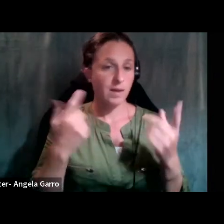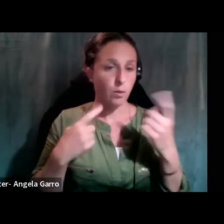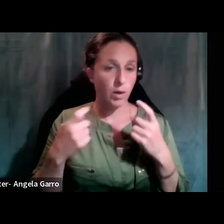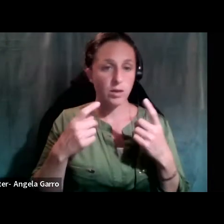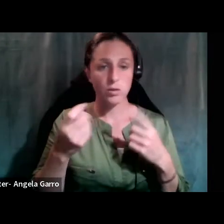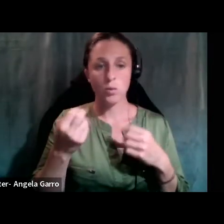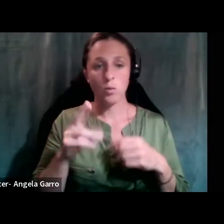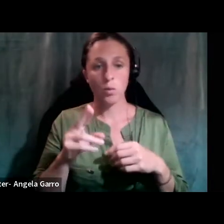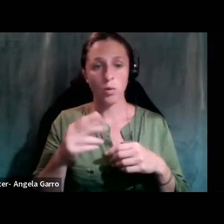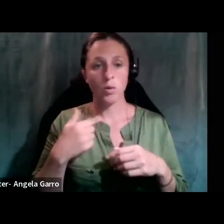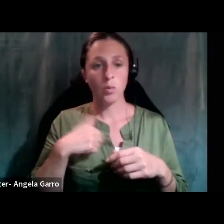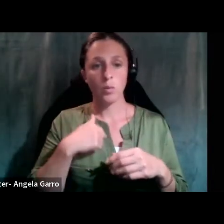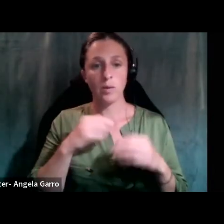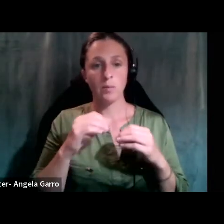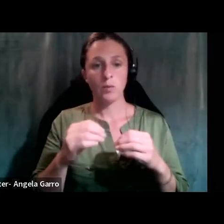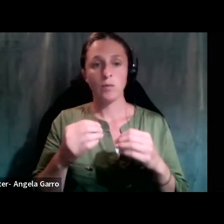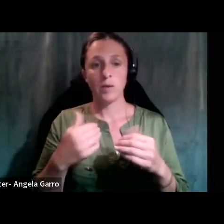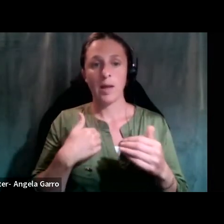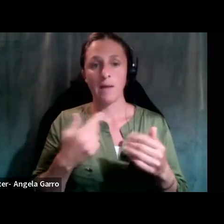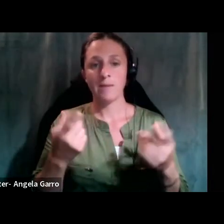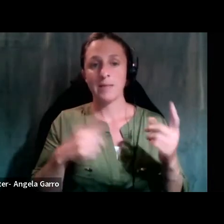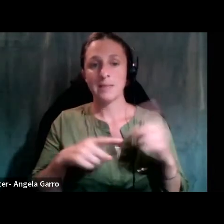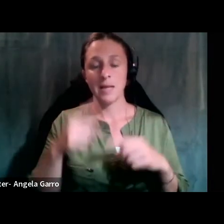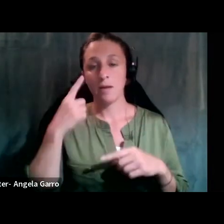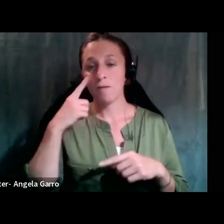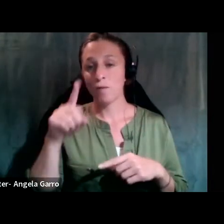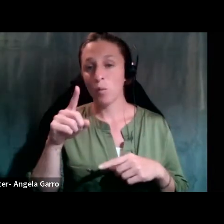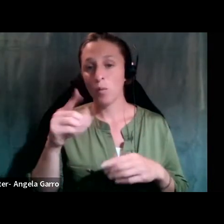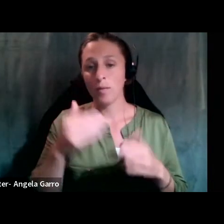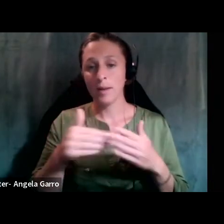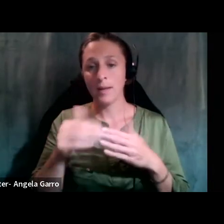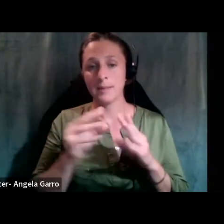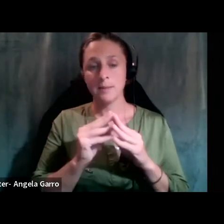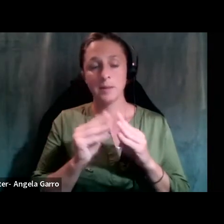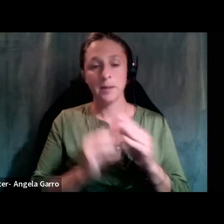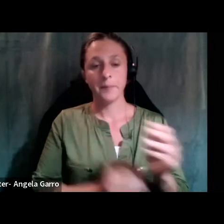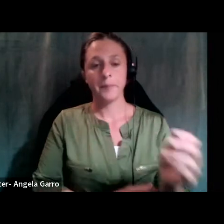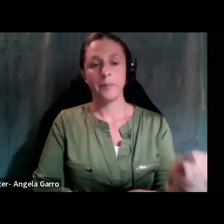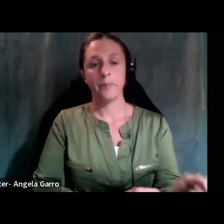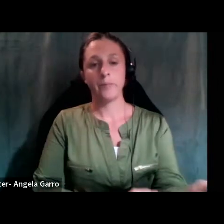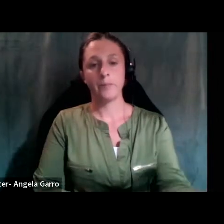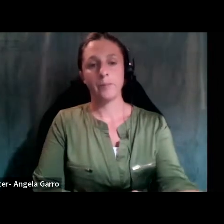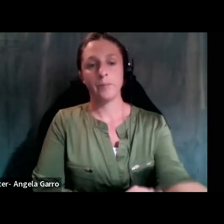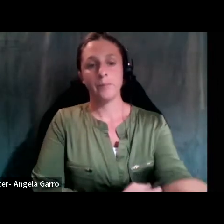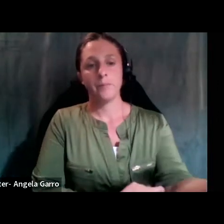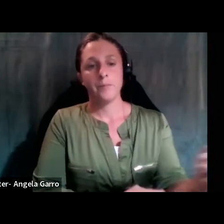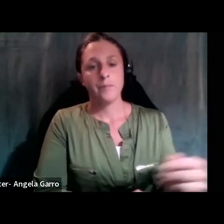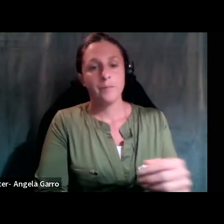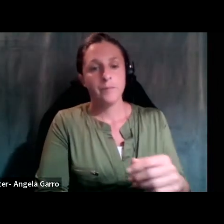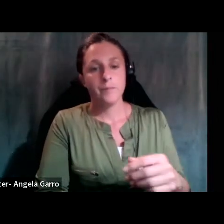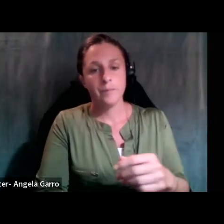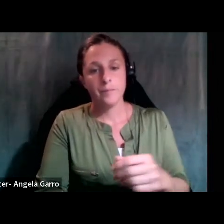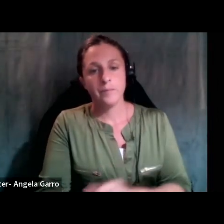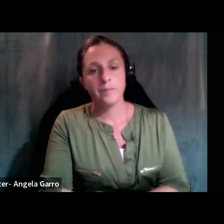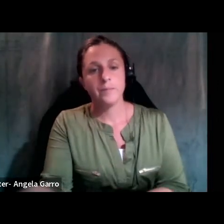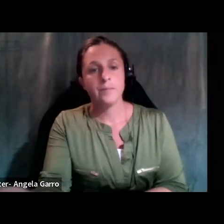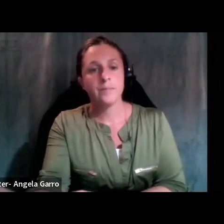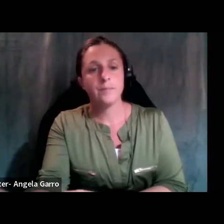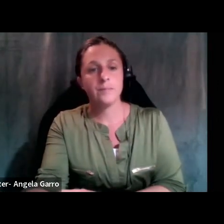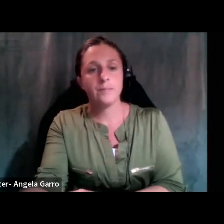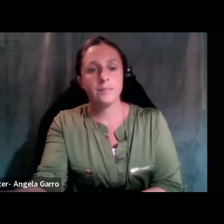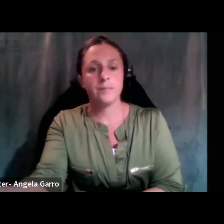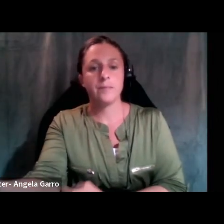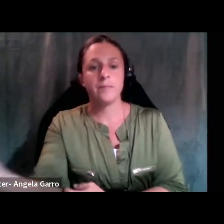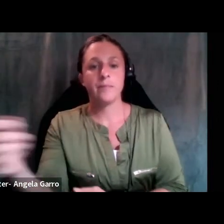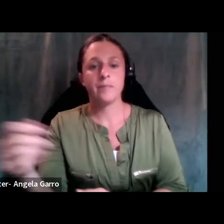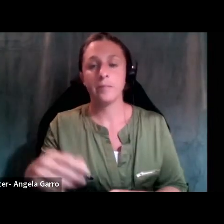move to have them on consent for the next meeting. I was going to say, Bob. Quick question. Did we actually evaluate